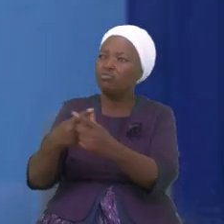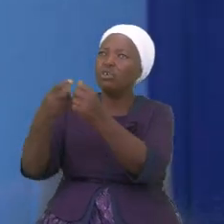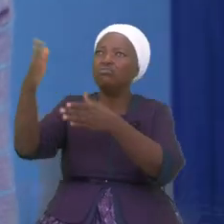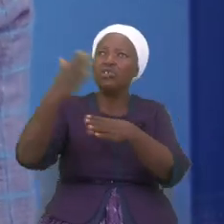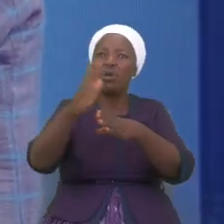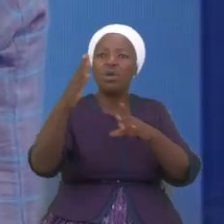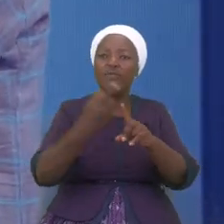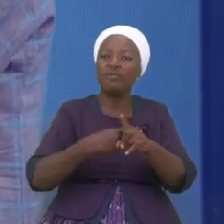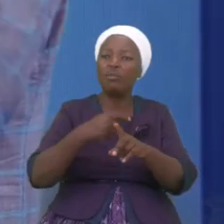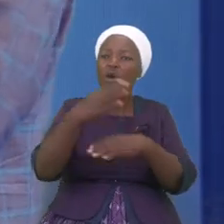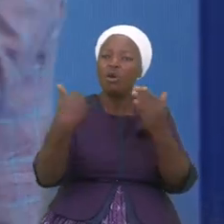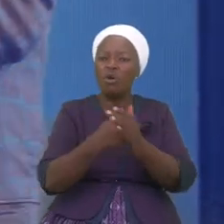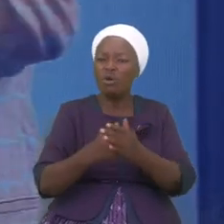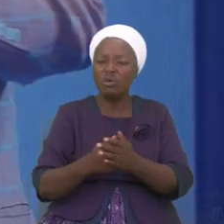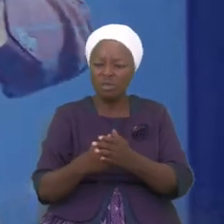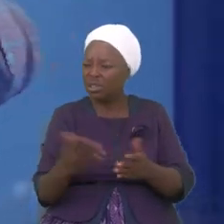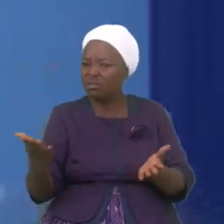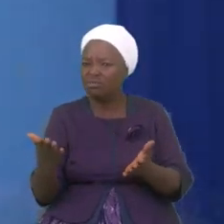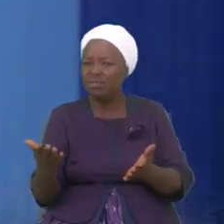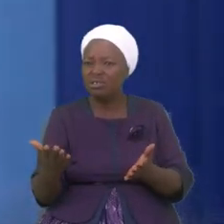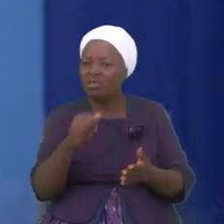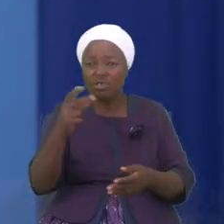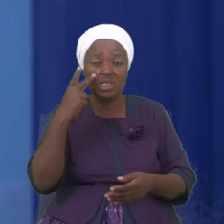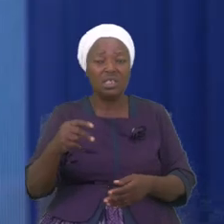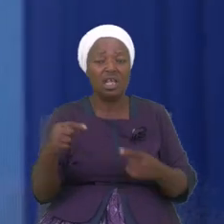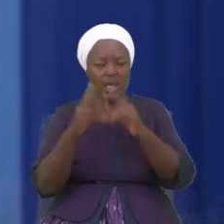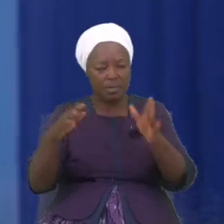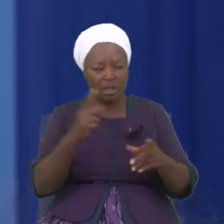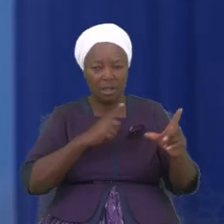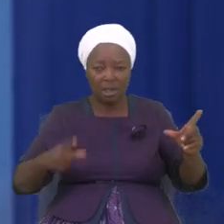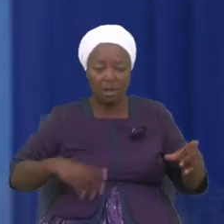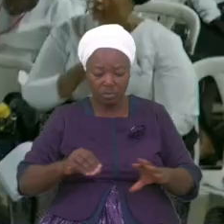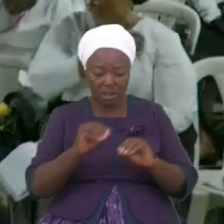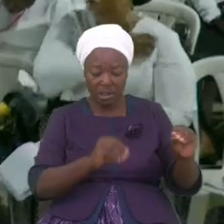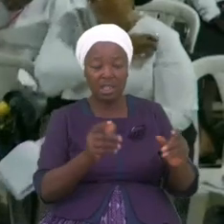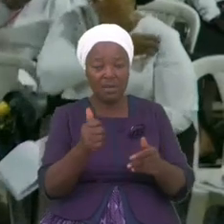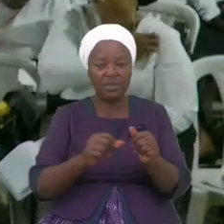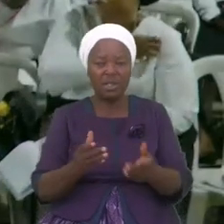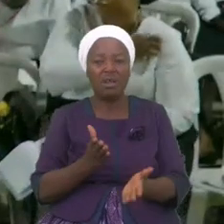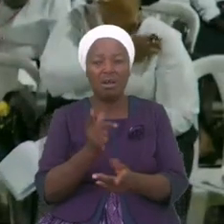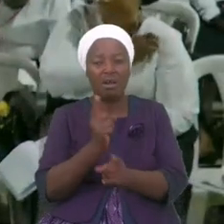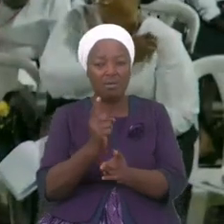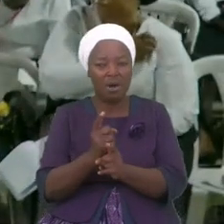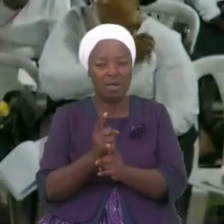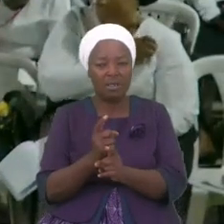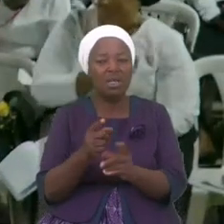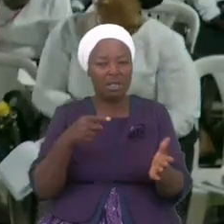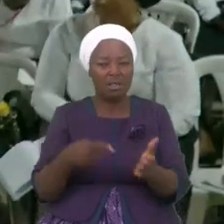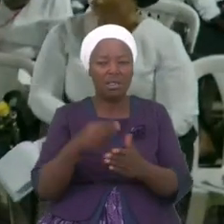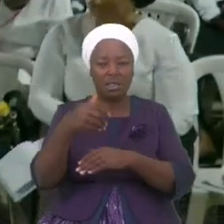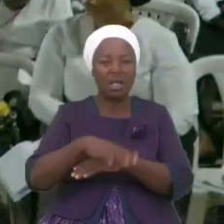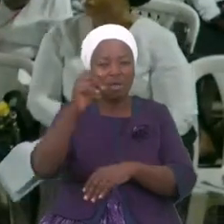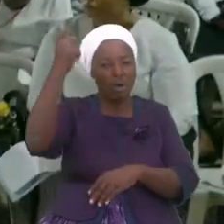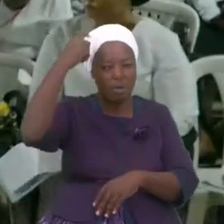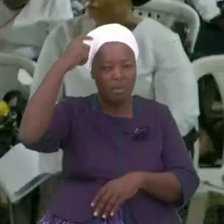an imaginary enemy, the Lord will set everything right tonight. Your brain,